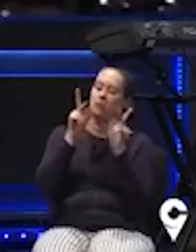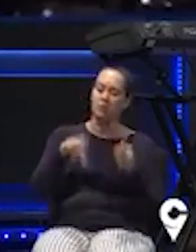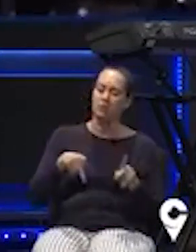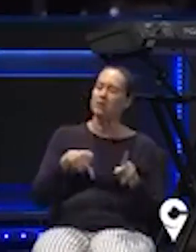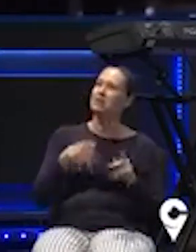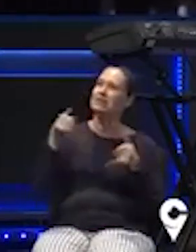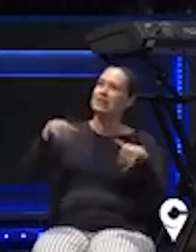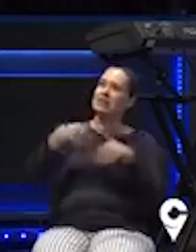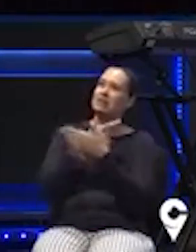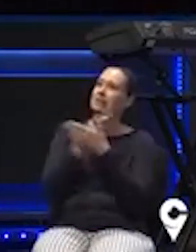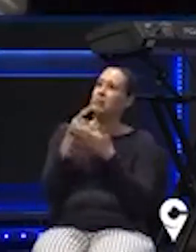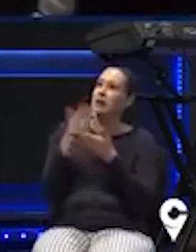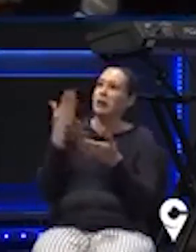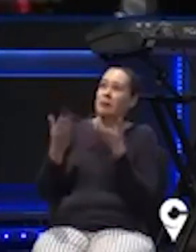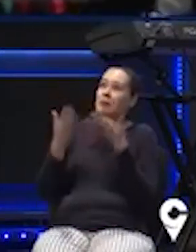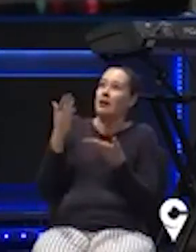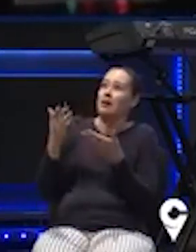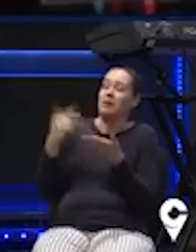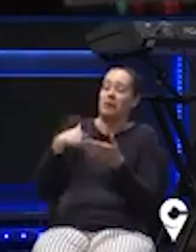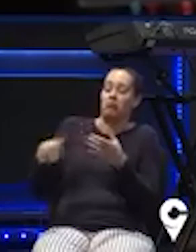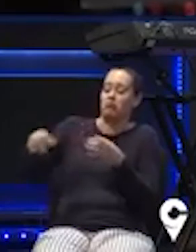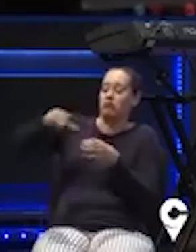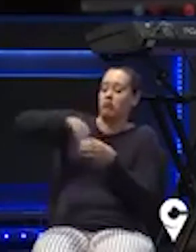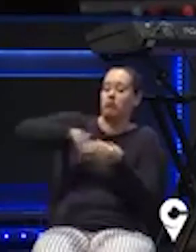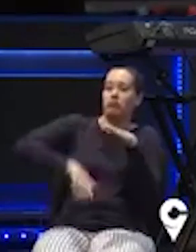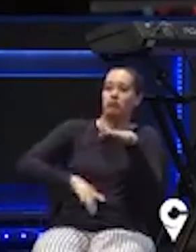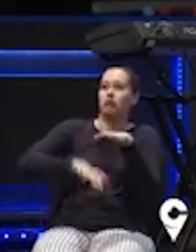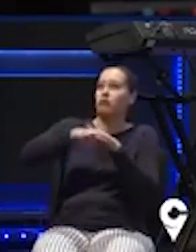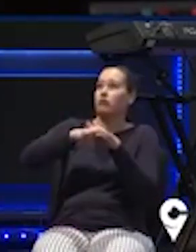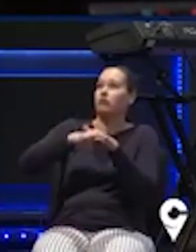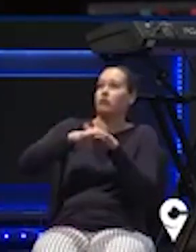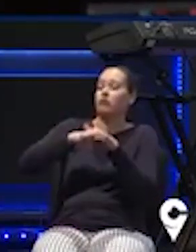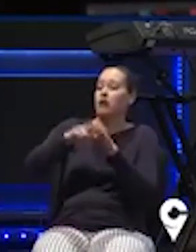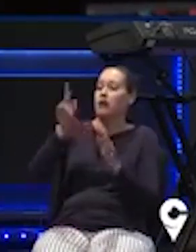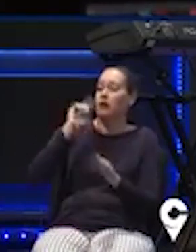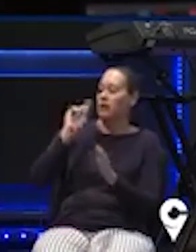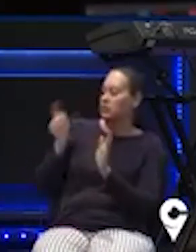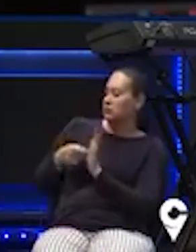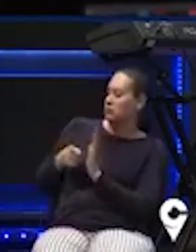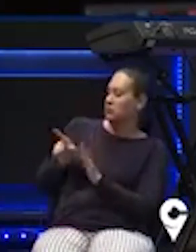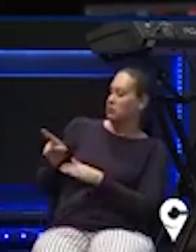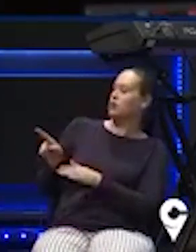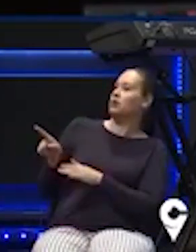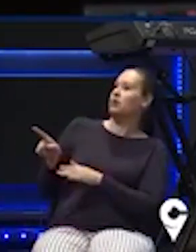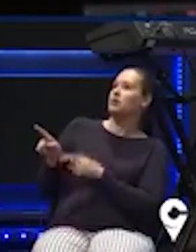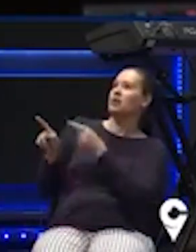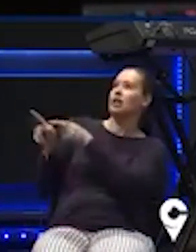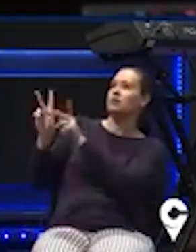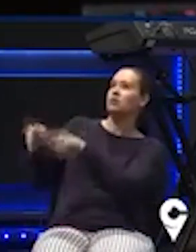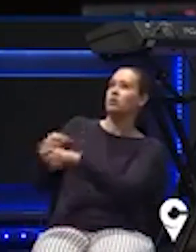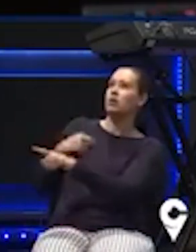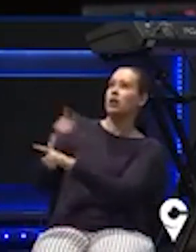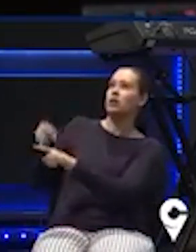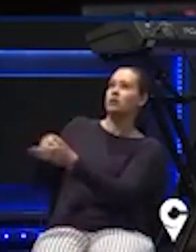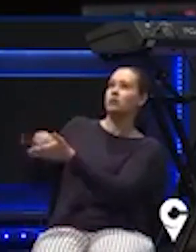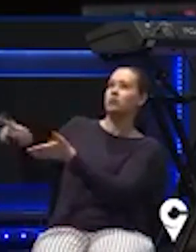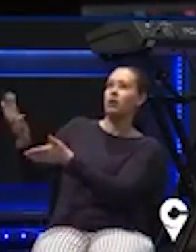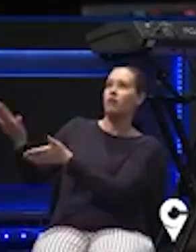may be putting gas in my car on Thursday, and your spirit's going to speak to me and say, that's the person over there on the next pump. Go pay for their